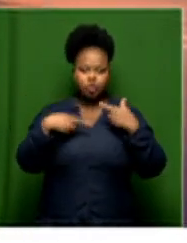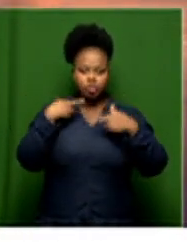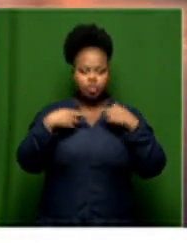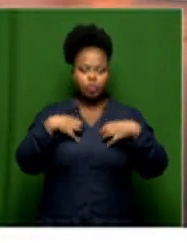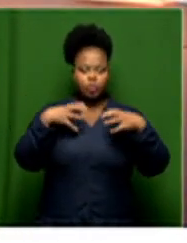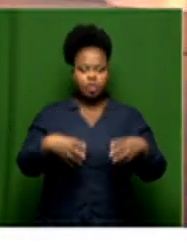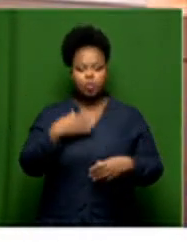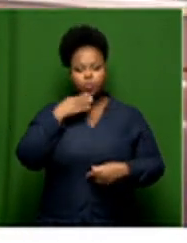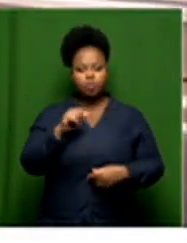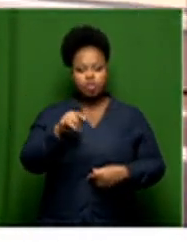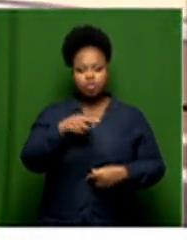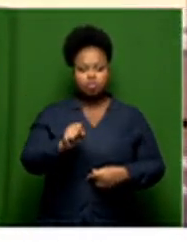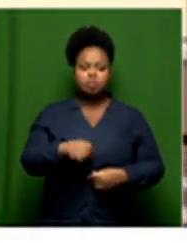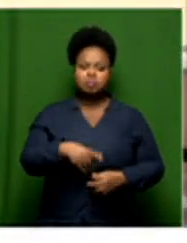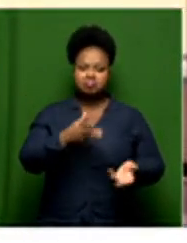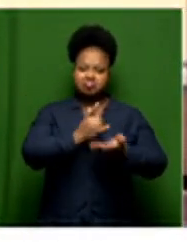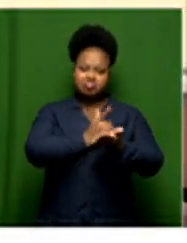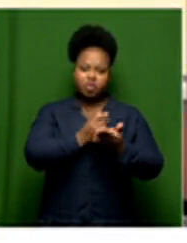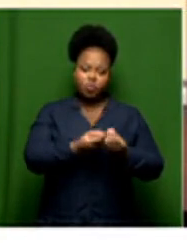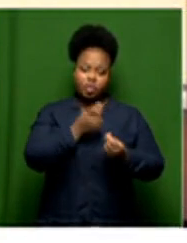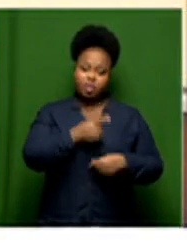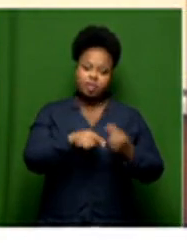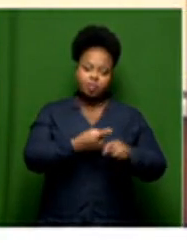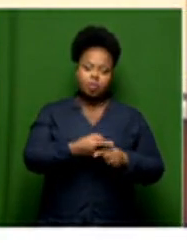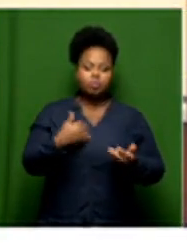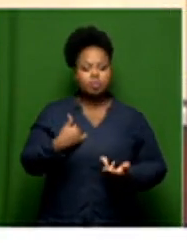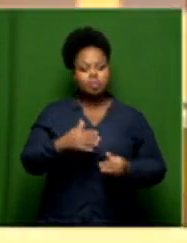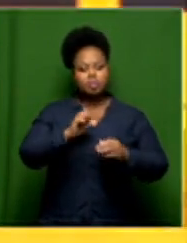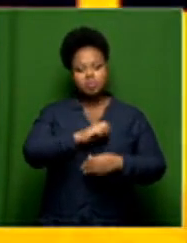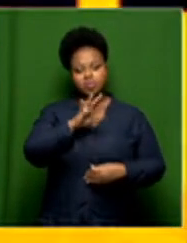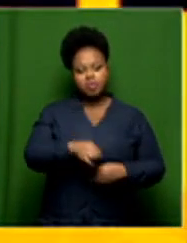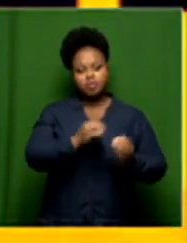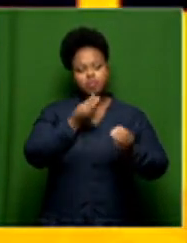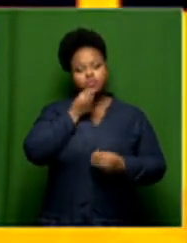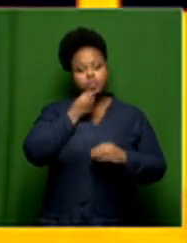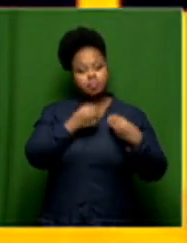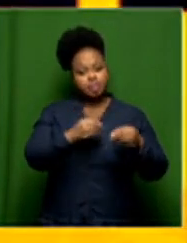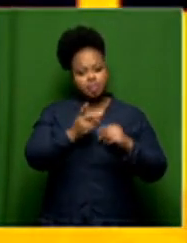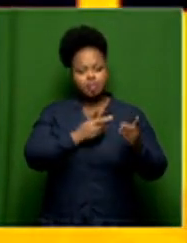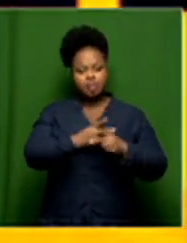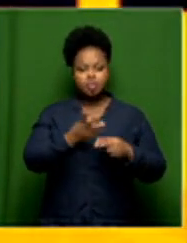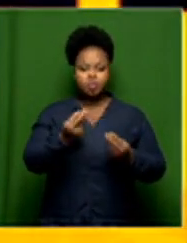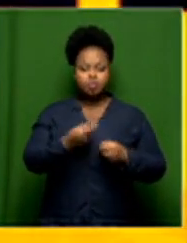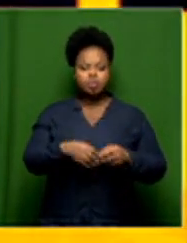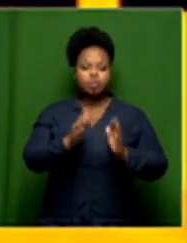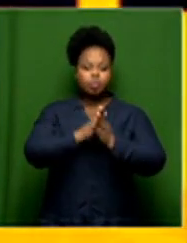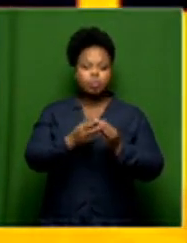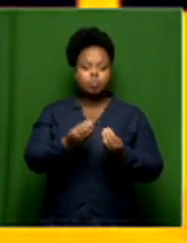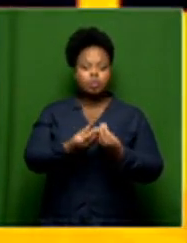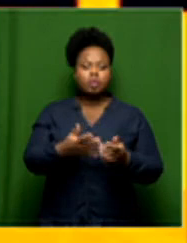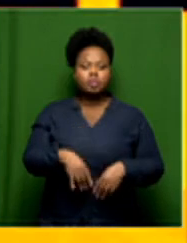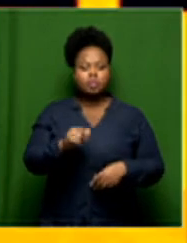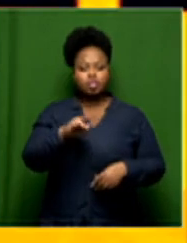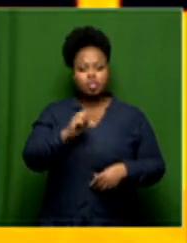owner Natasha Sideris. And we've been speaking to her about her journey in her South African food business, as well as a newly published cookbook titled